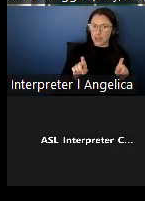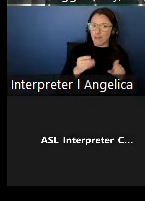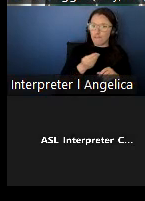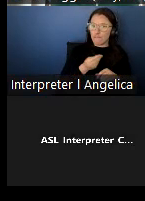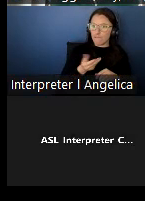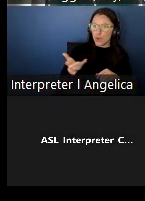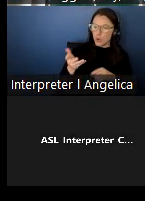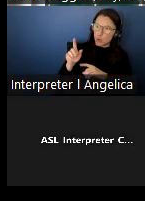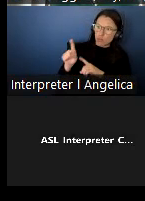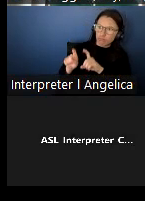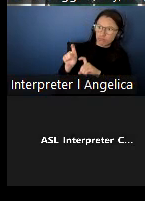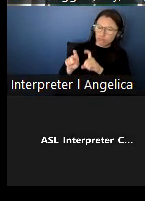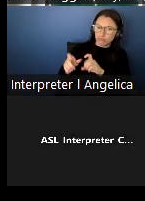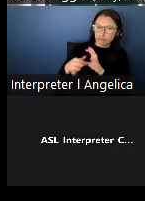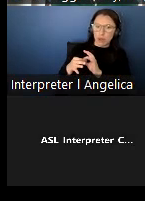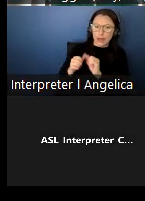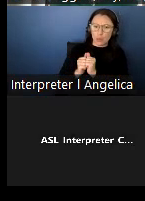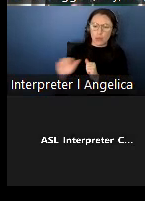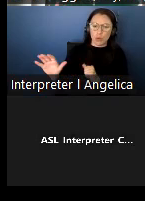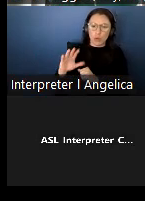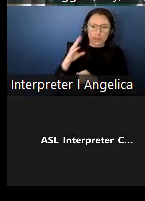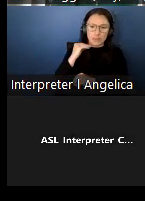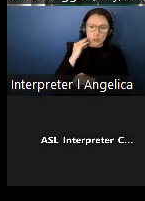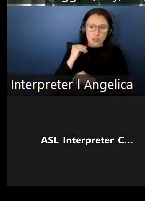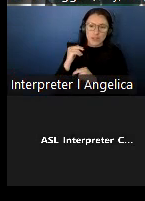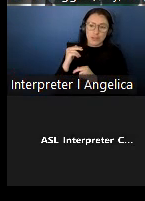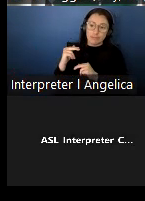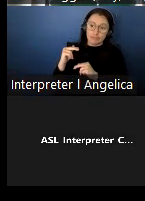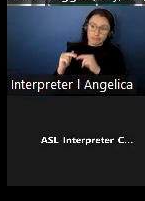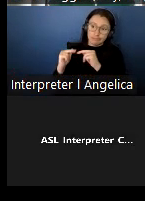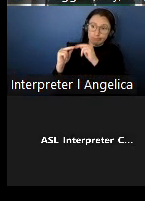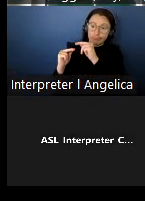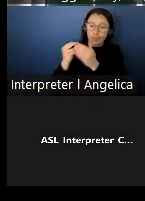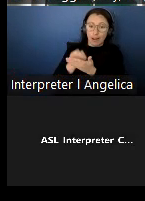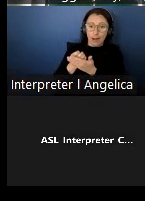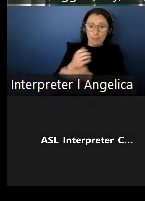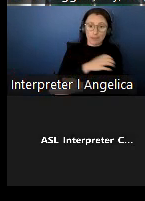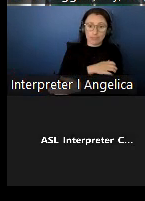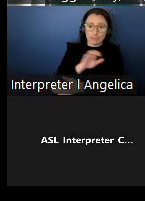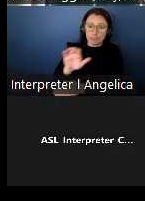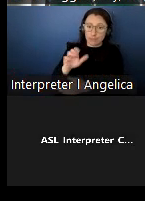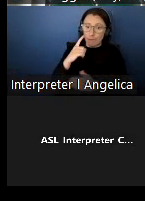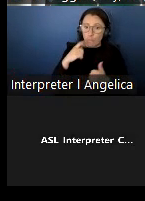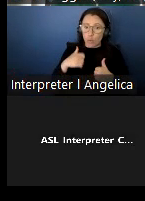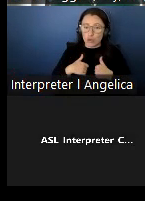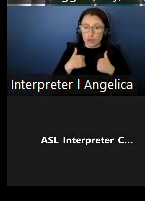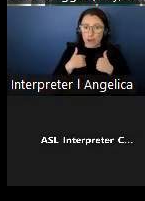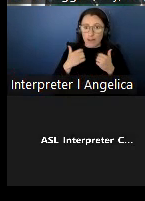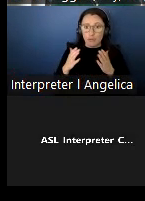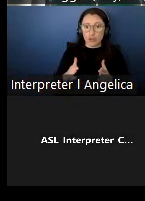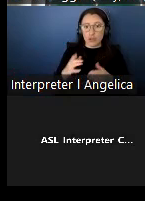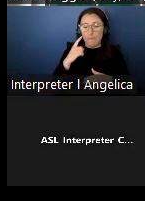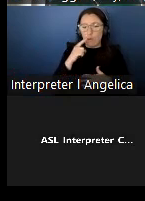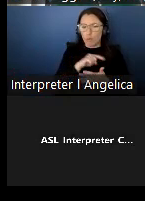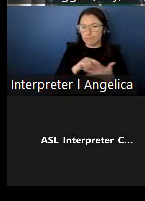questions just related to your experiences working to build economic empowerment for survivors. So for these